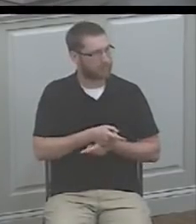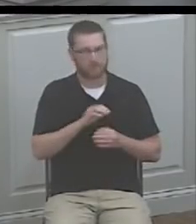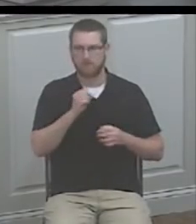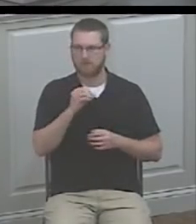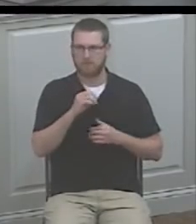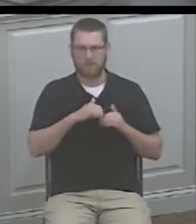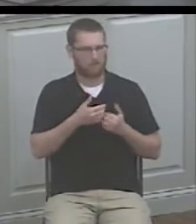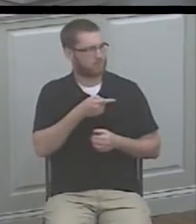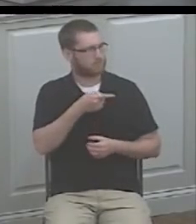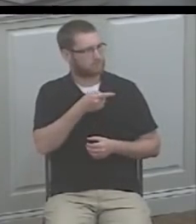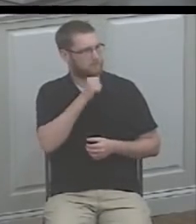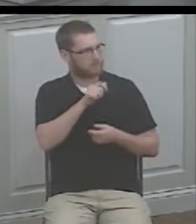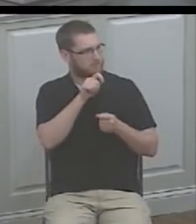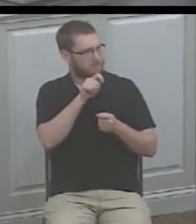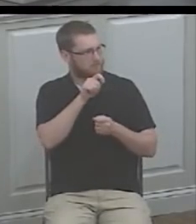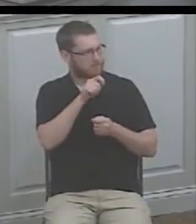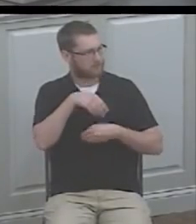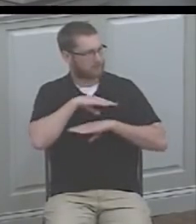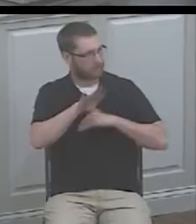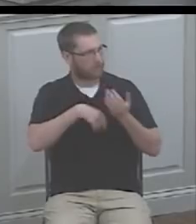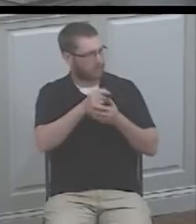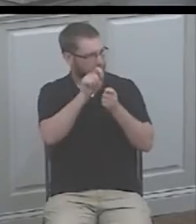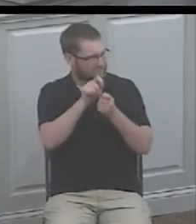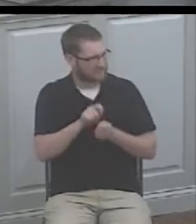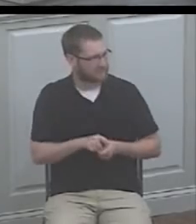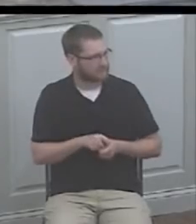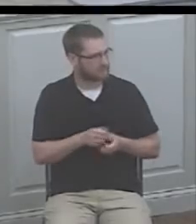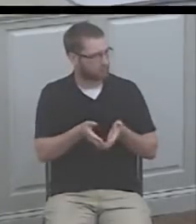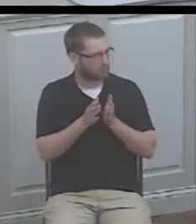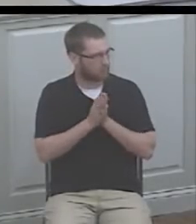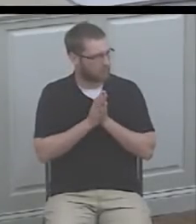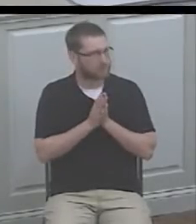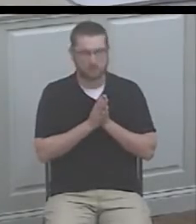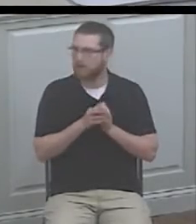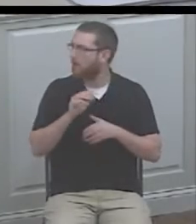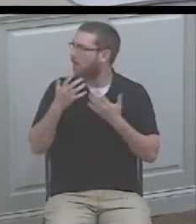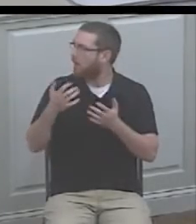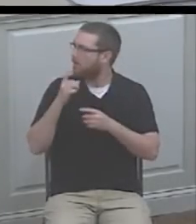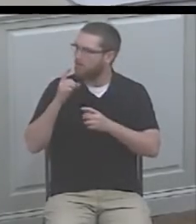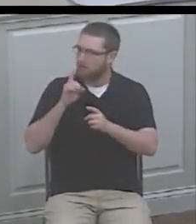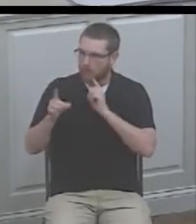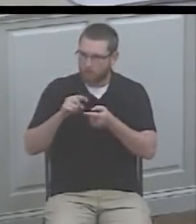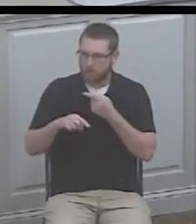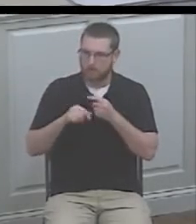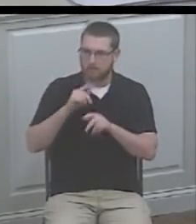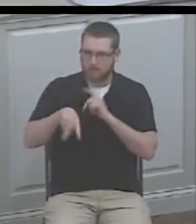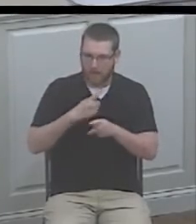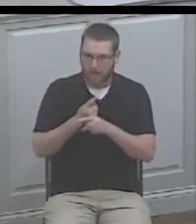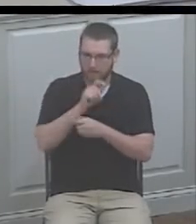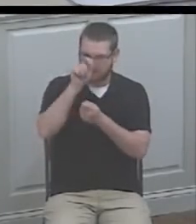with that? They didn't meet all your specifications. A lot of it had to do with communications on types and specific